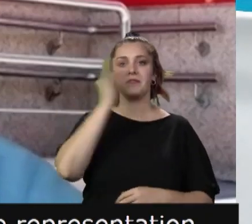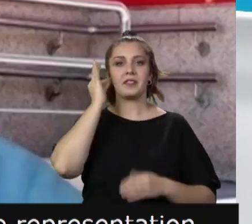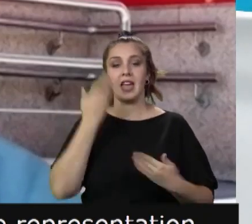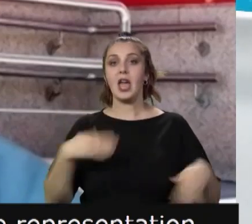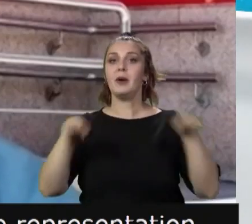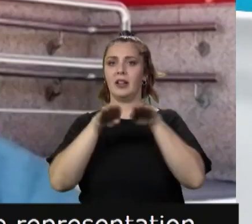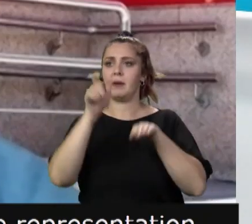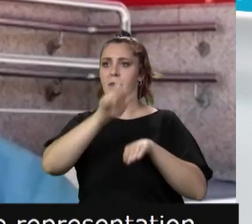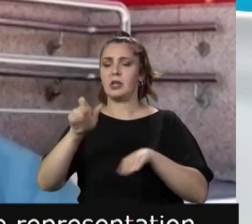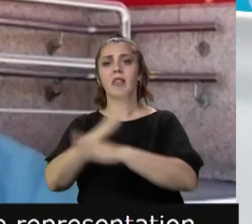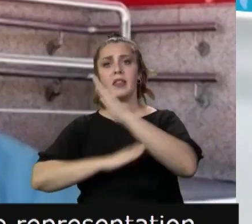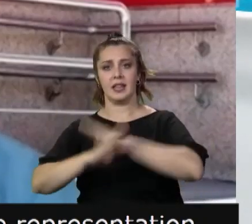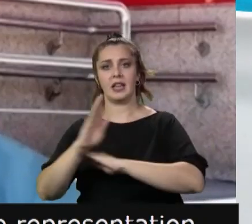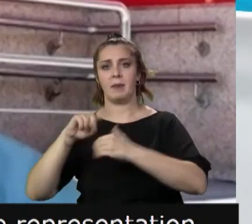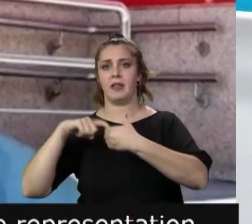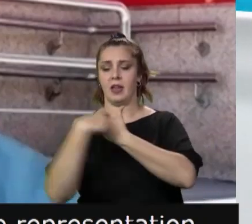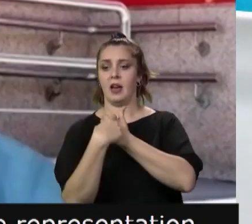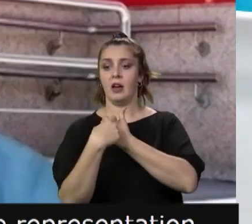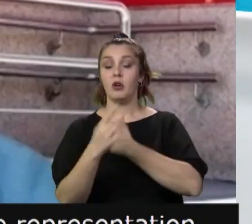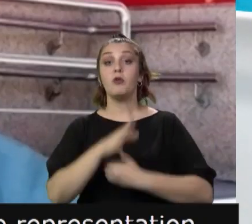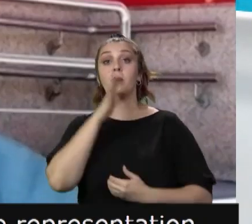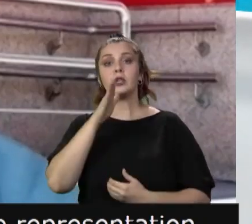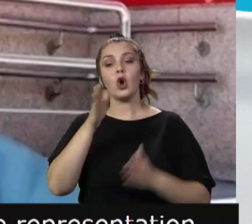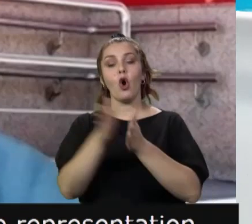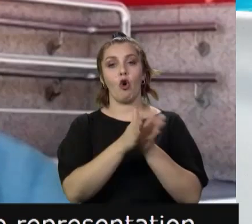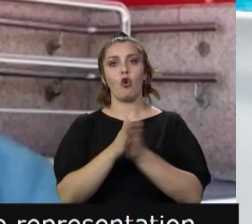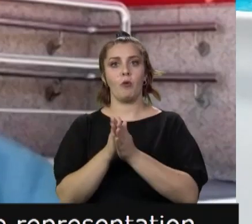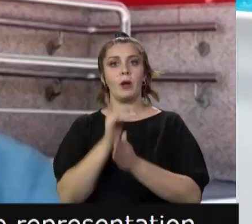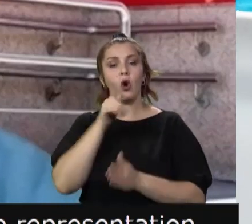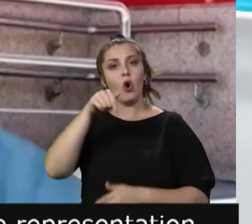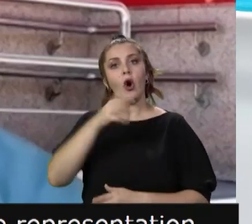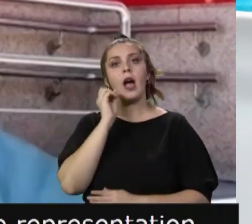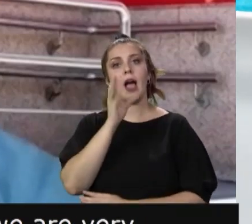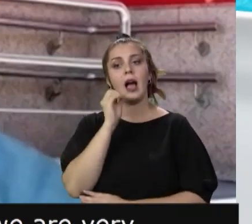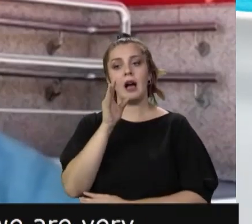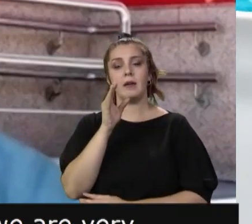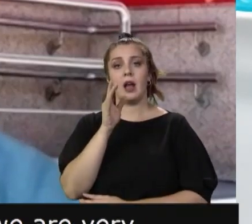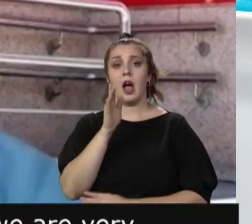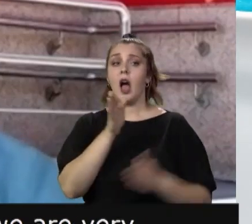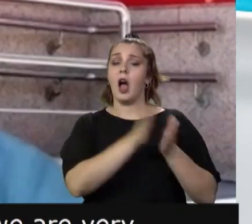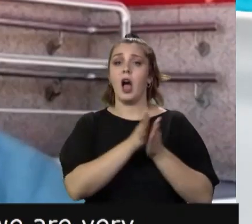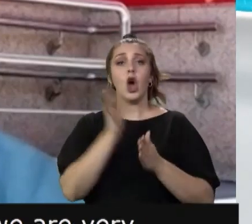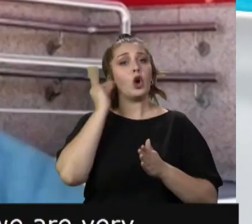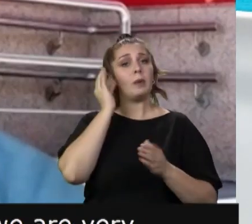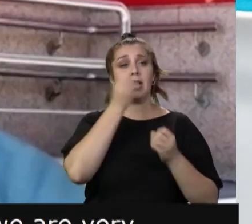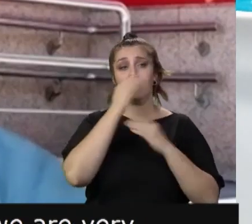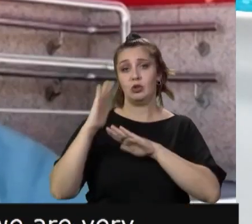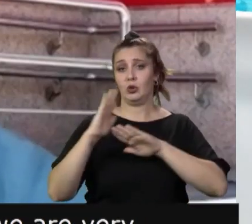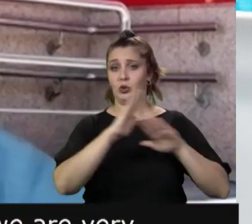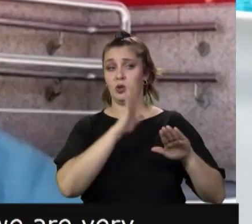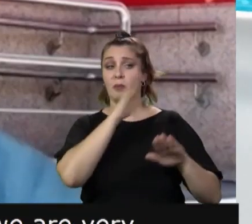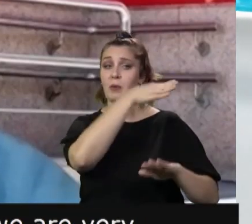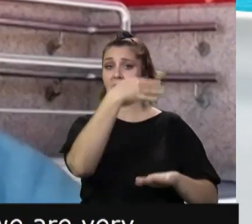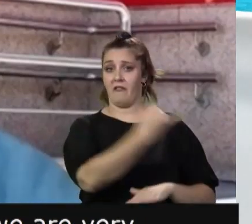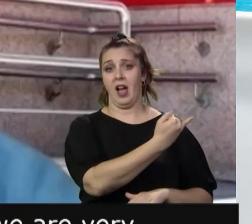we are very concerned with the gender equality. In fact, one of our